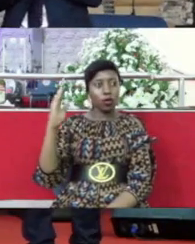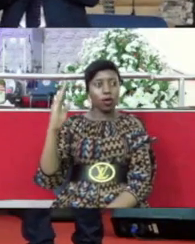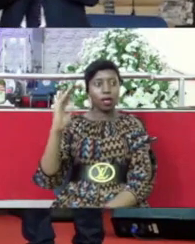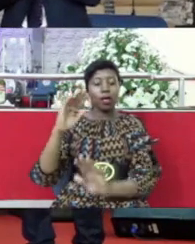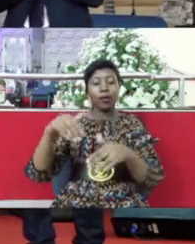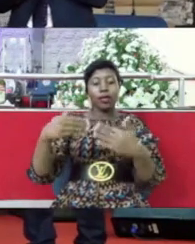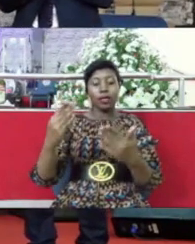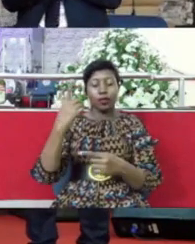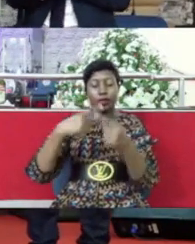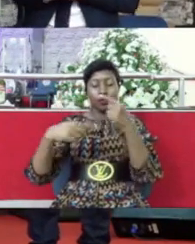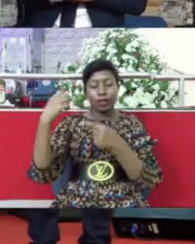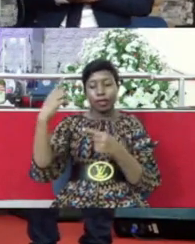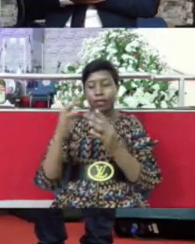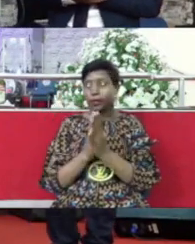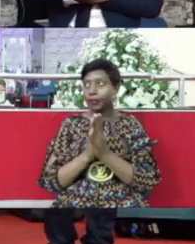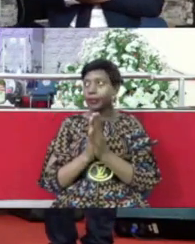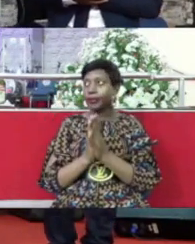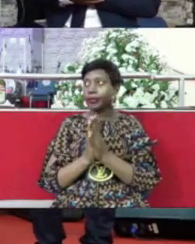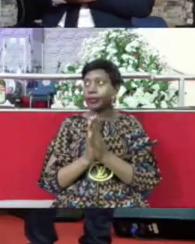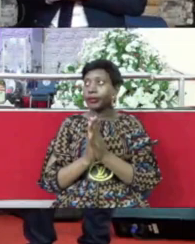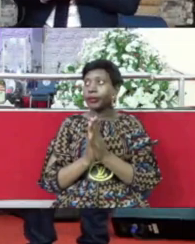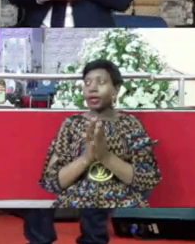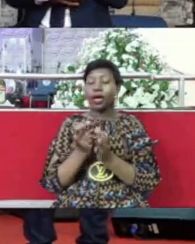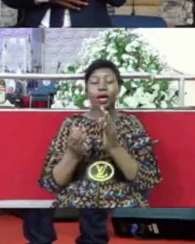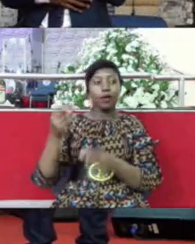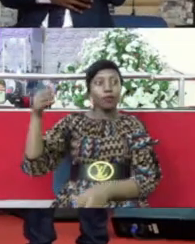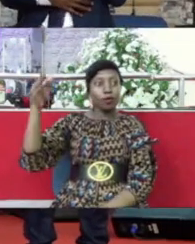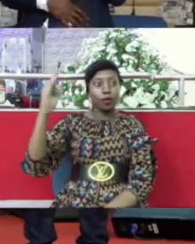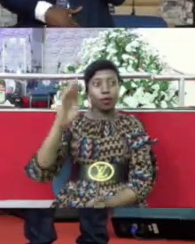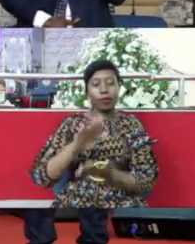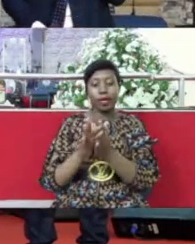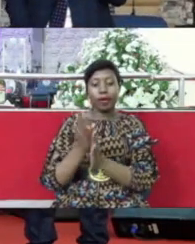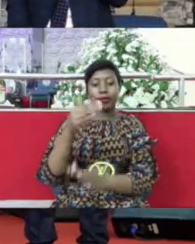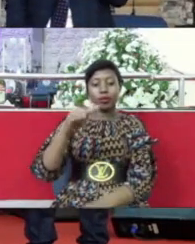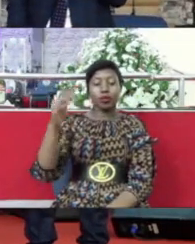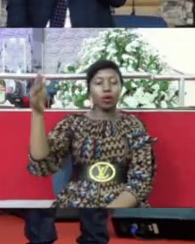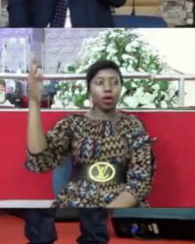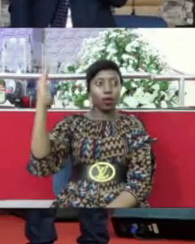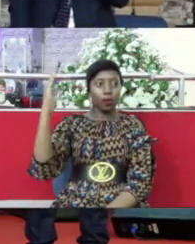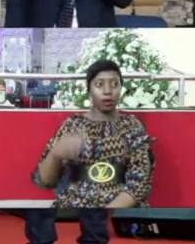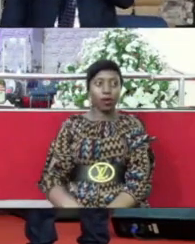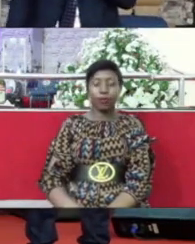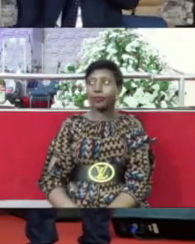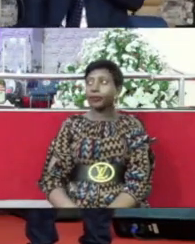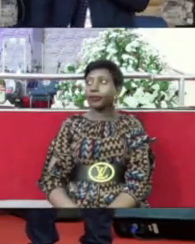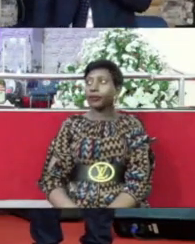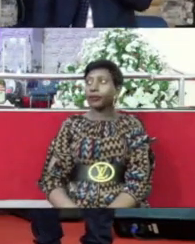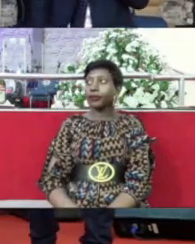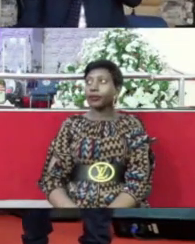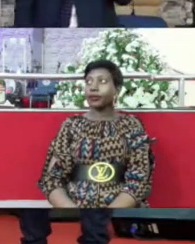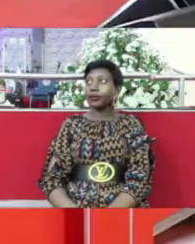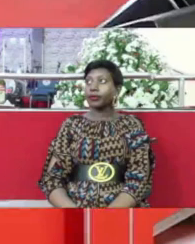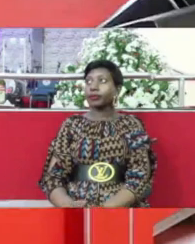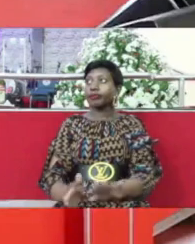victory. Atakupatia ushindi. Oh, if God becomes your God. Mungu akifanyika kuwa Mungu wako. A story is told in the